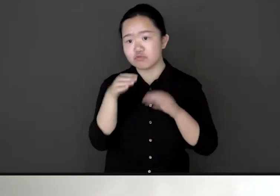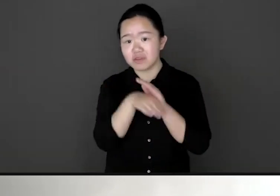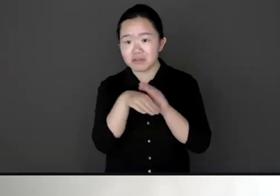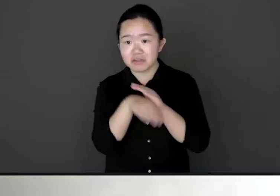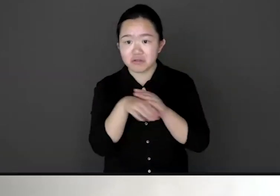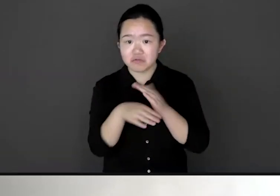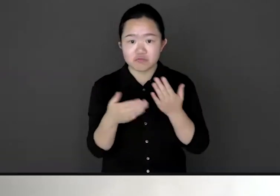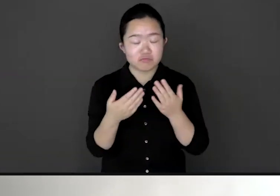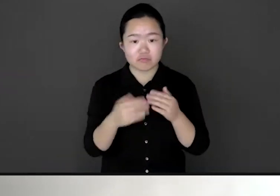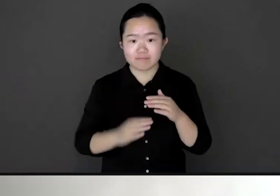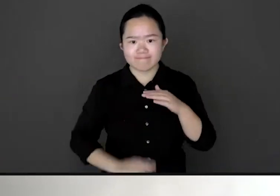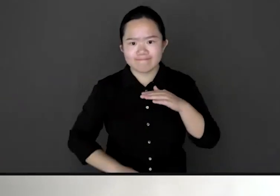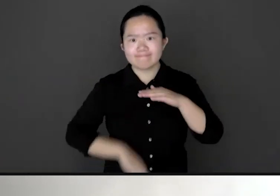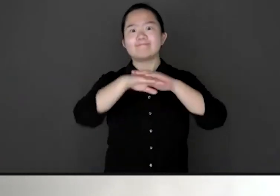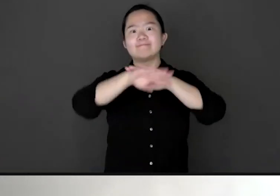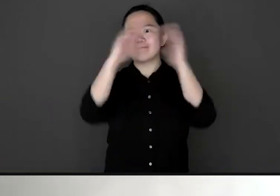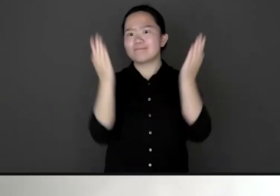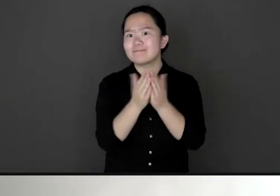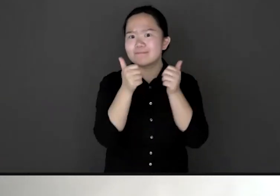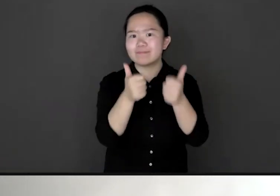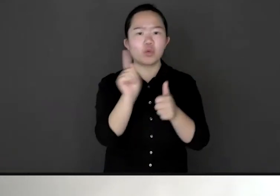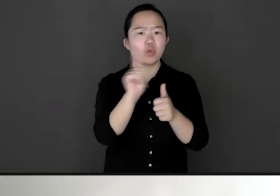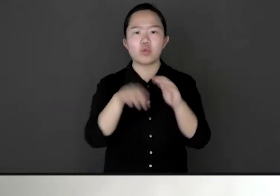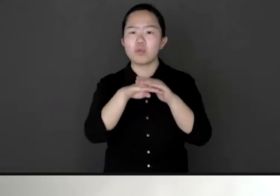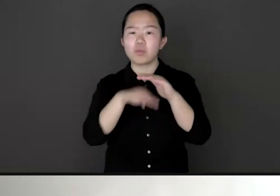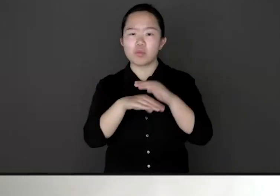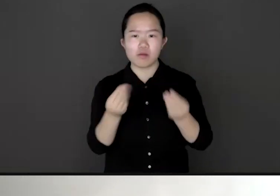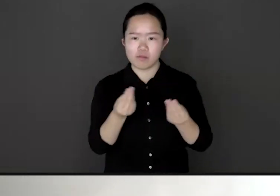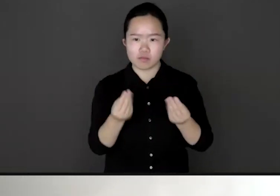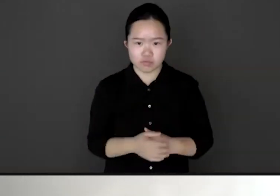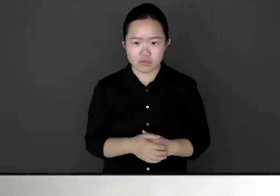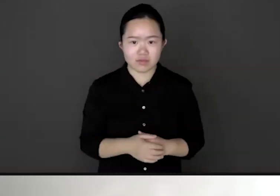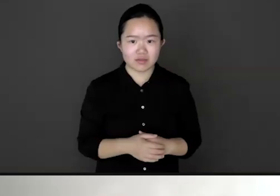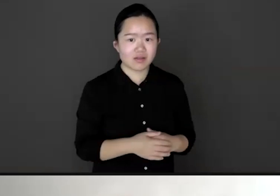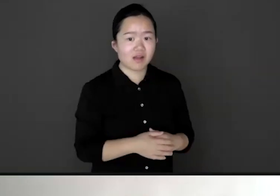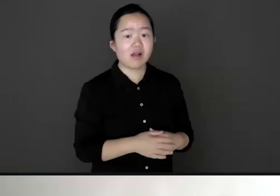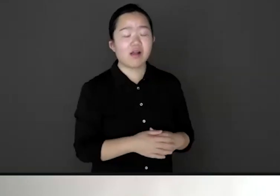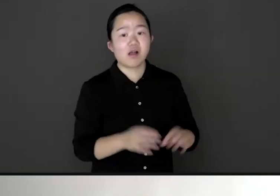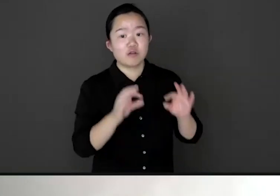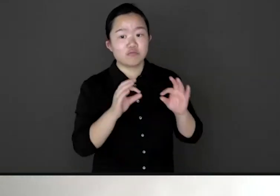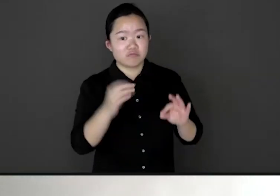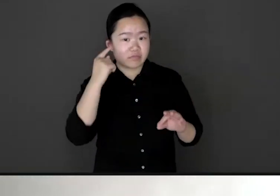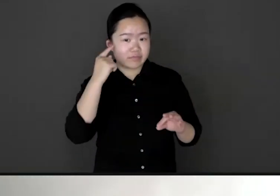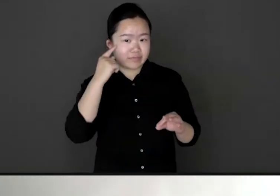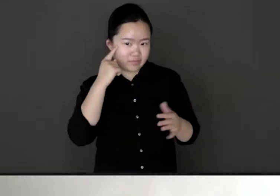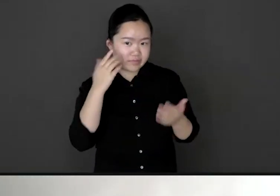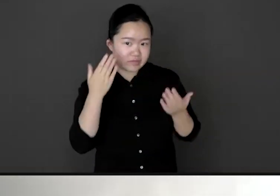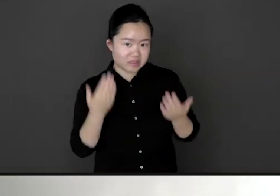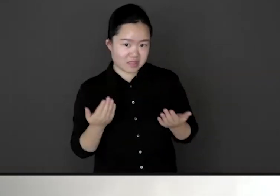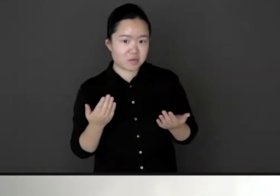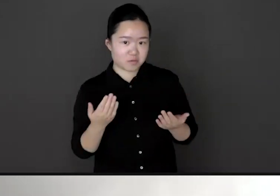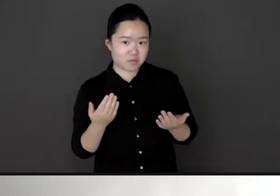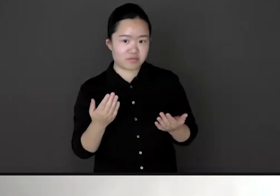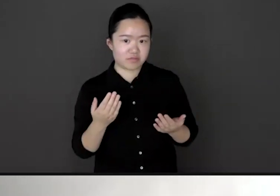is ever going to be perfect. There's always going to be some need someplace that is, whether it's intentional or not, that isn't being met. So good